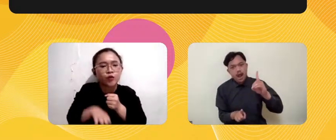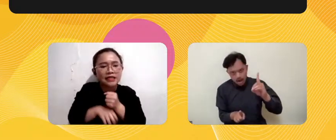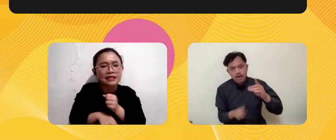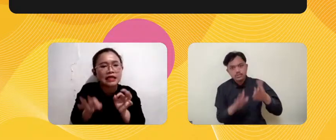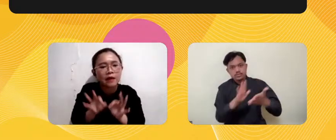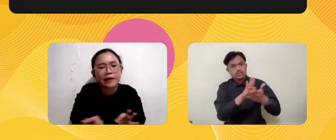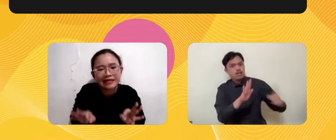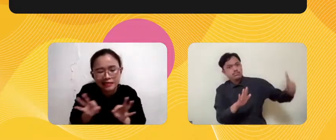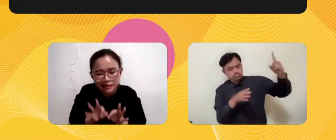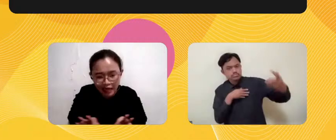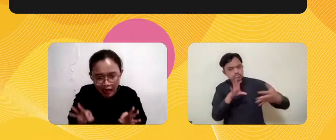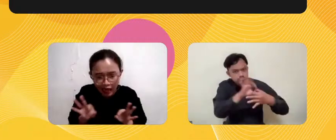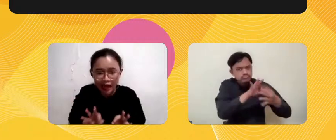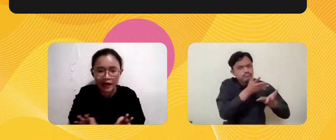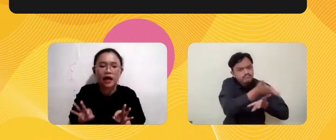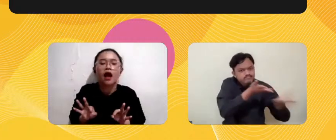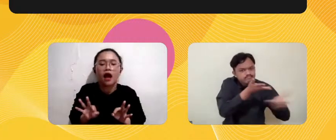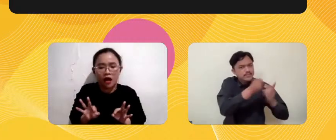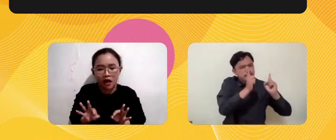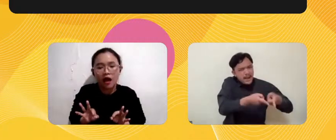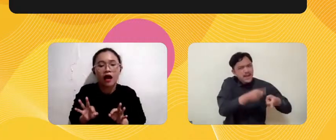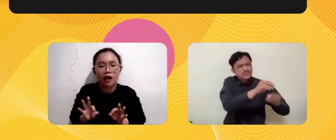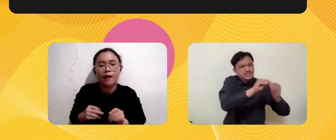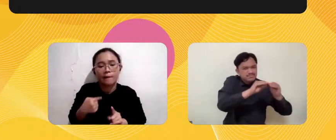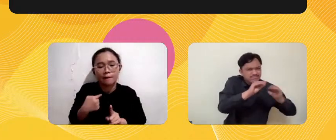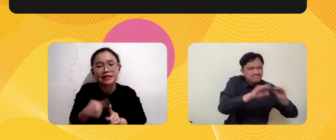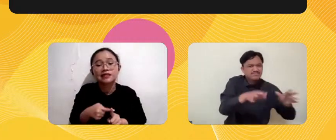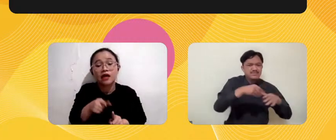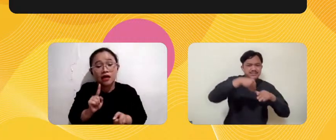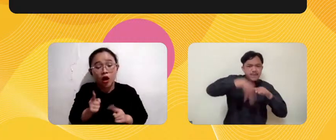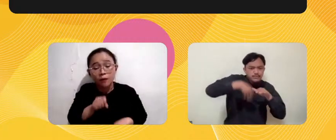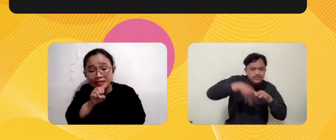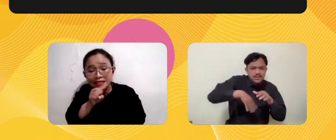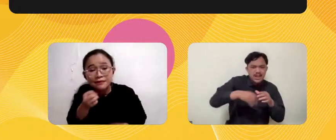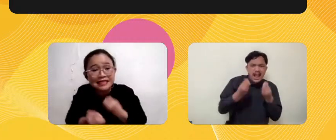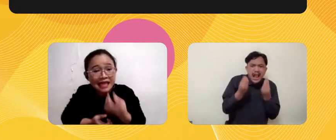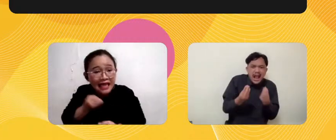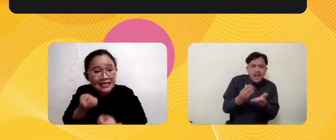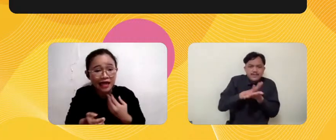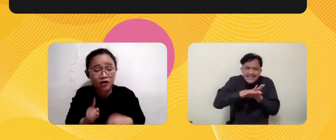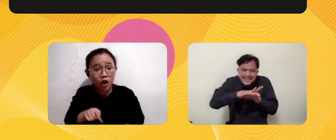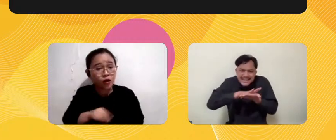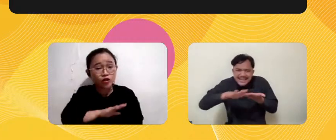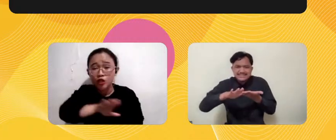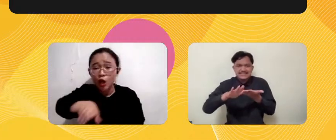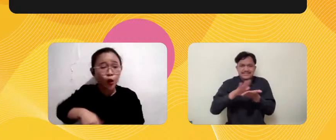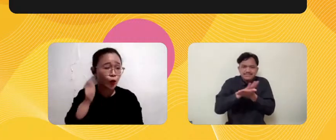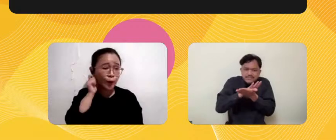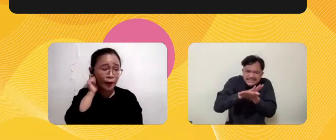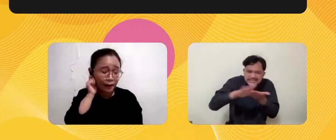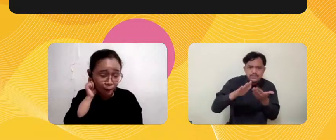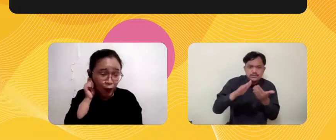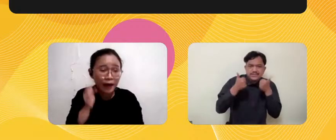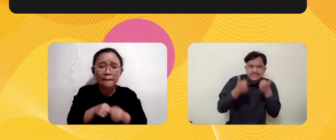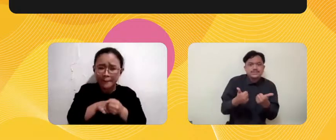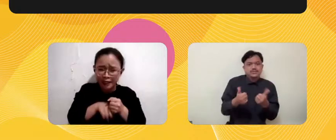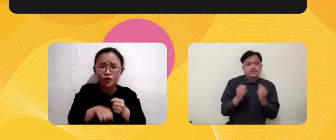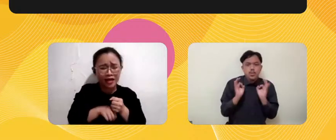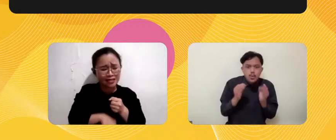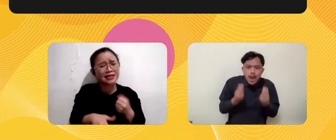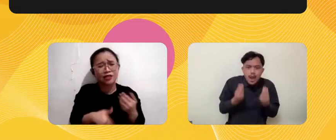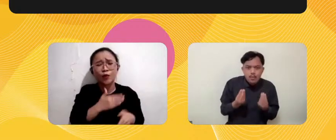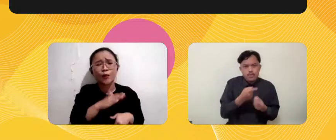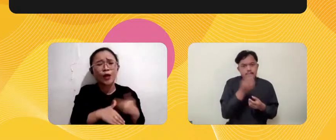about the science behind it and say it's a natural process and it's every woman or girl go through it.